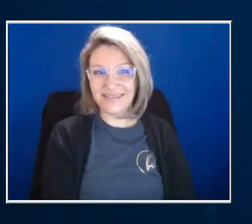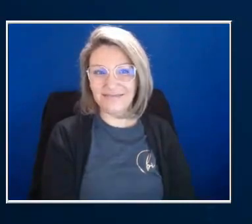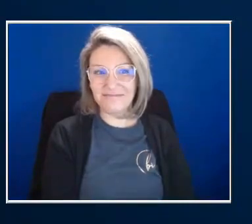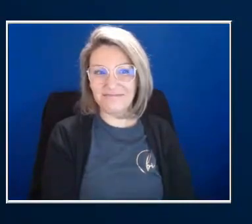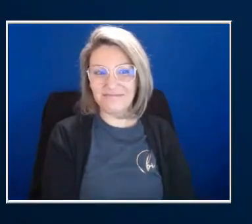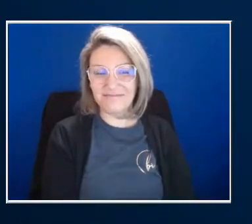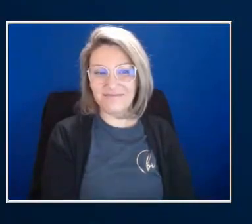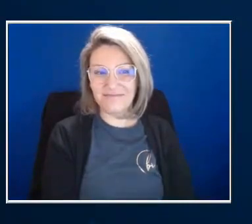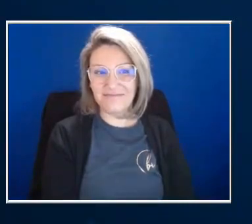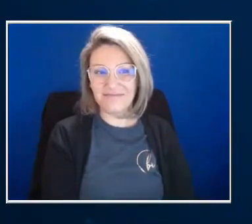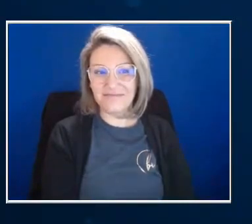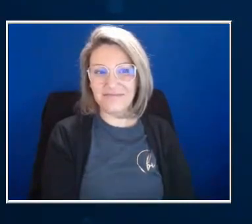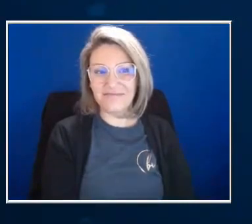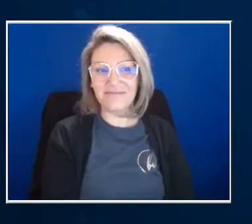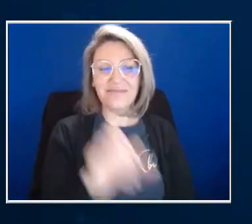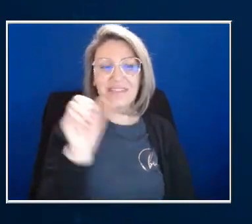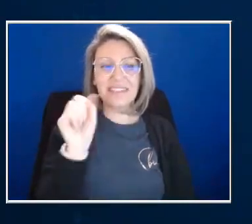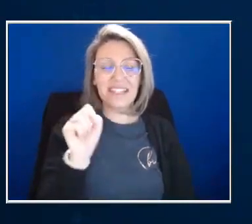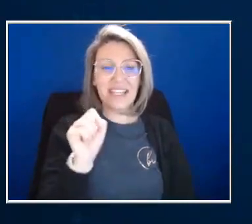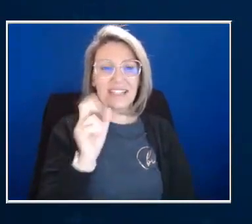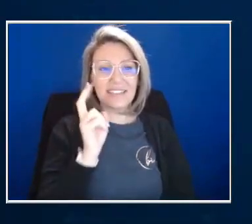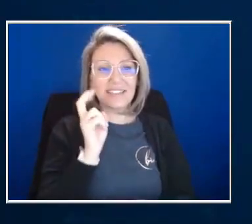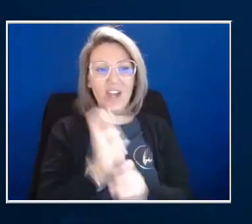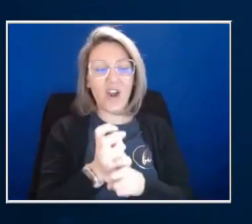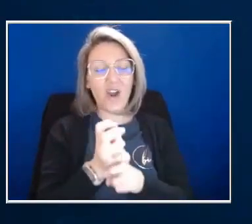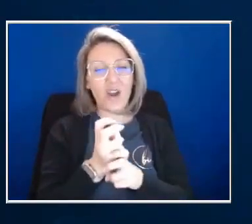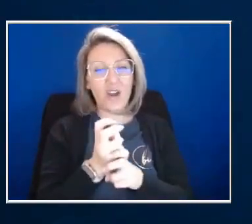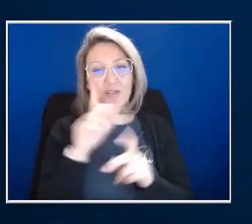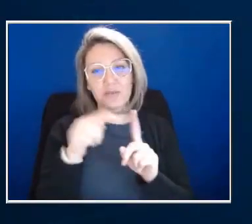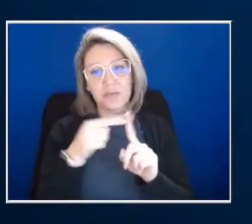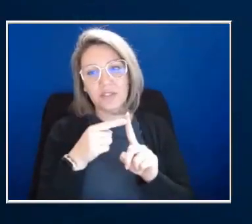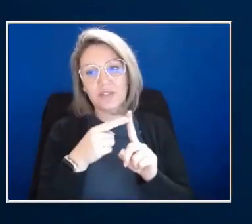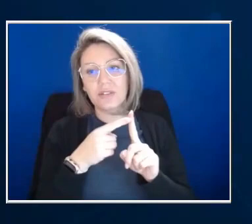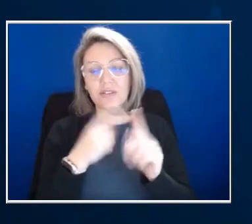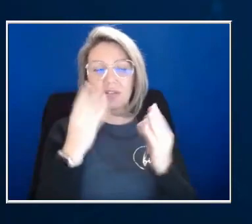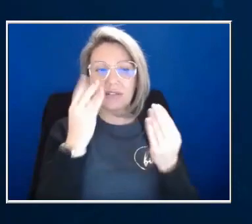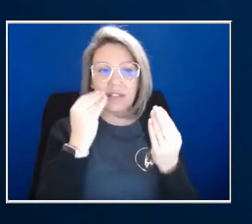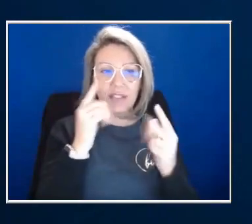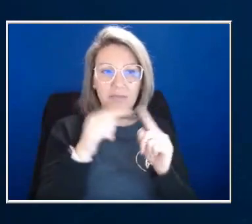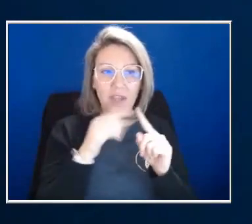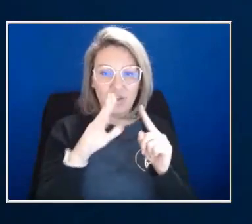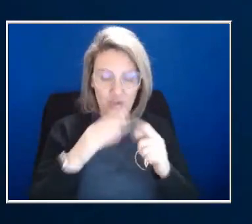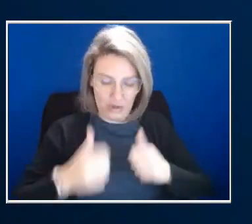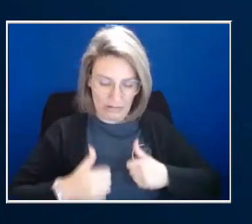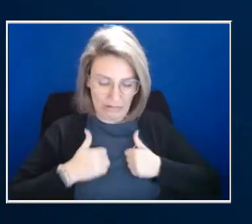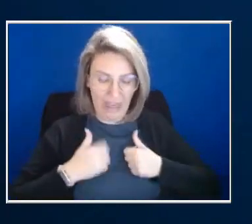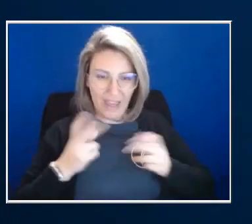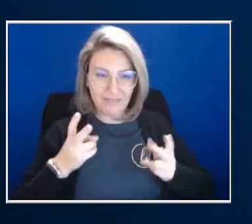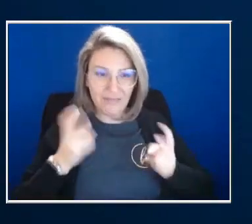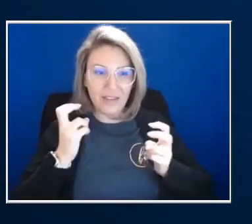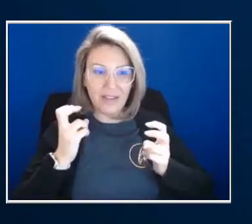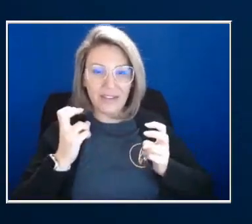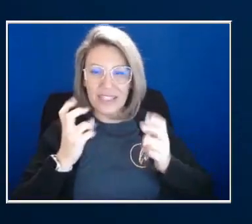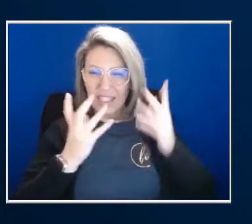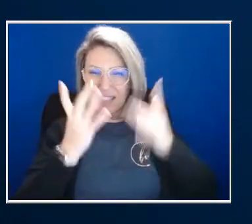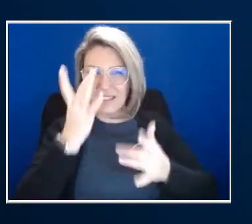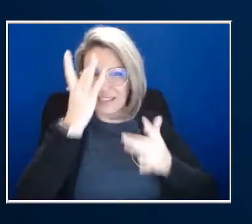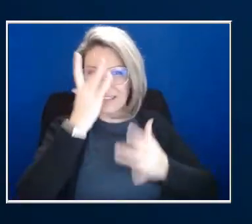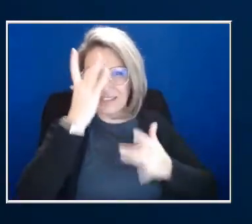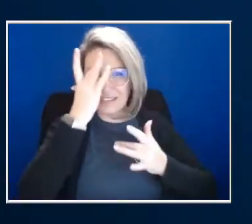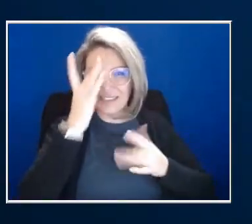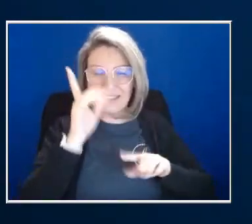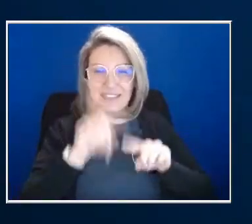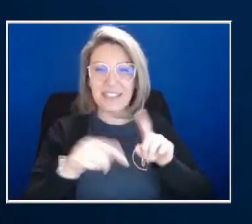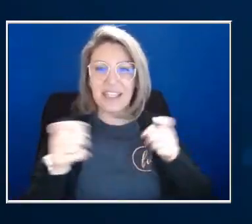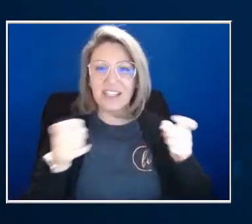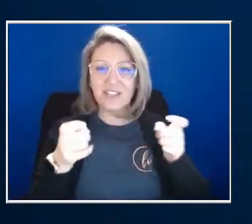Yeah, it's hard when you think about your life being taken away from you because of a disease that you can't control. But when you get a chance to